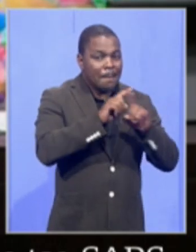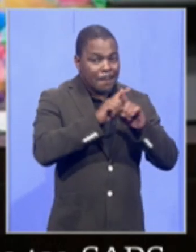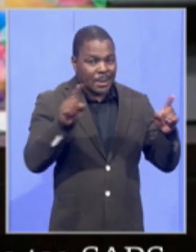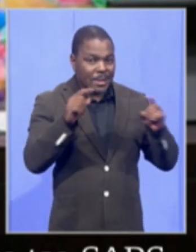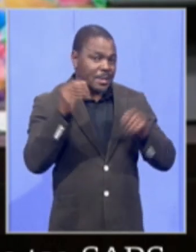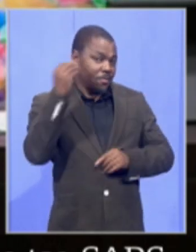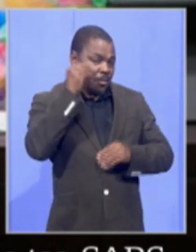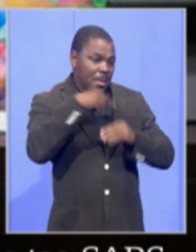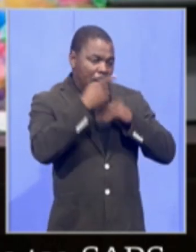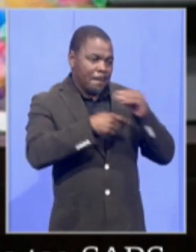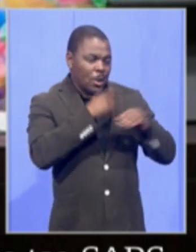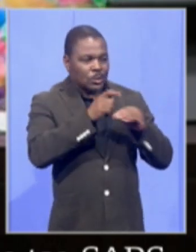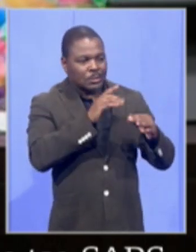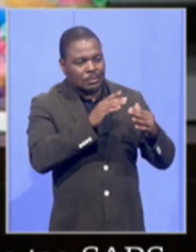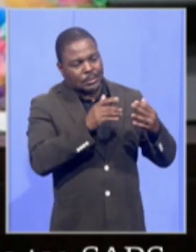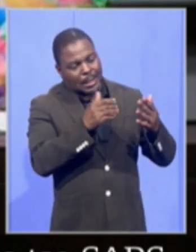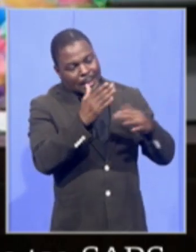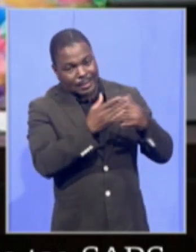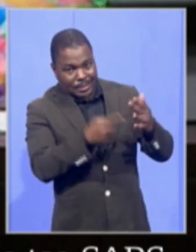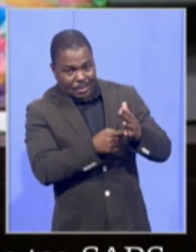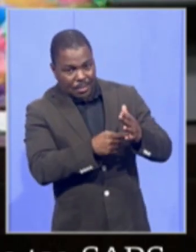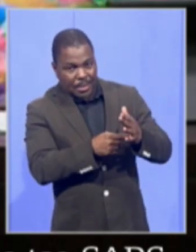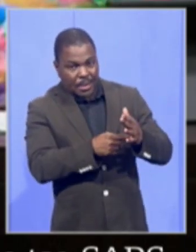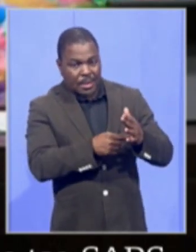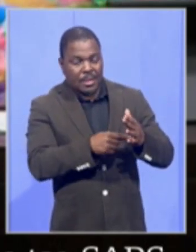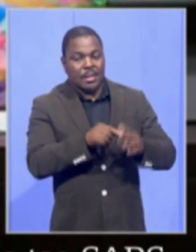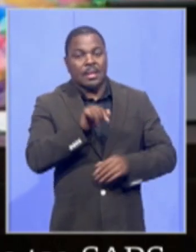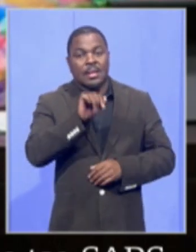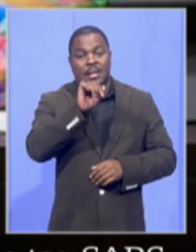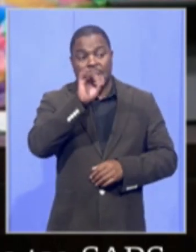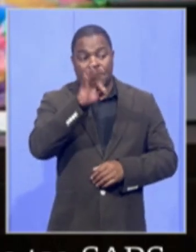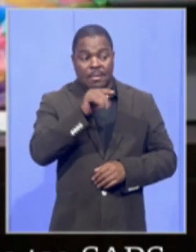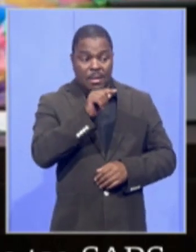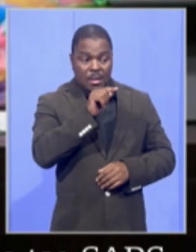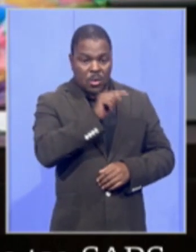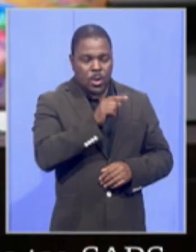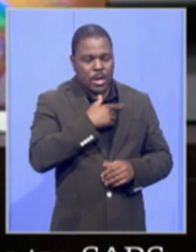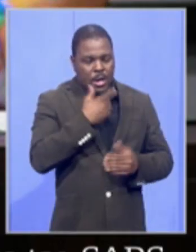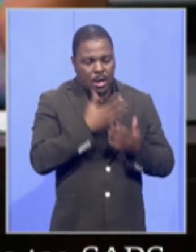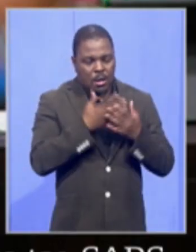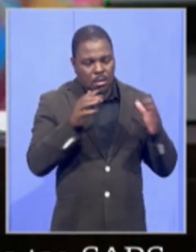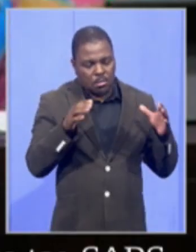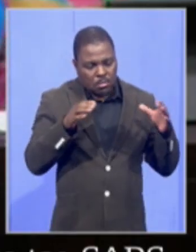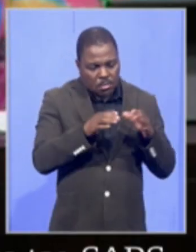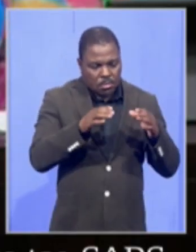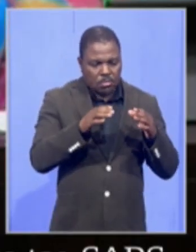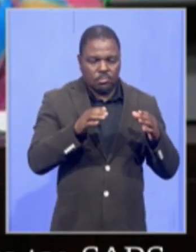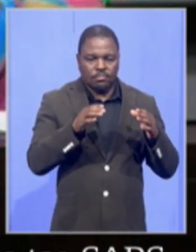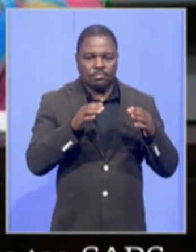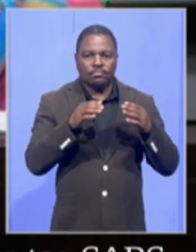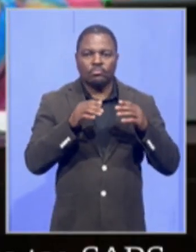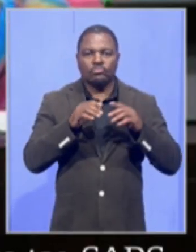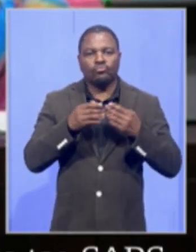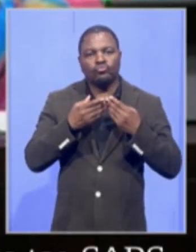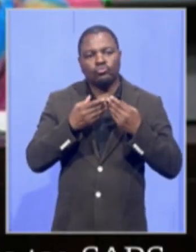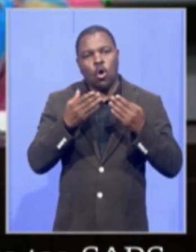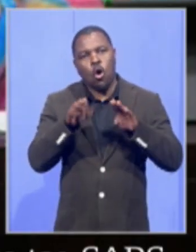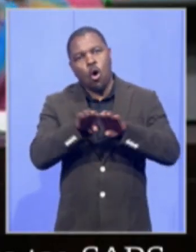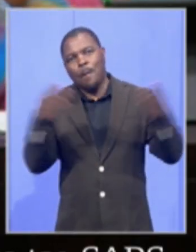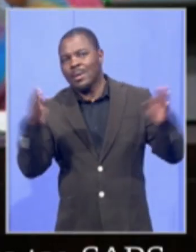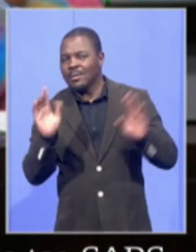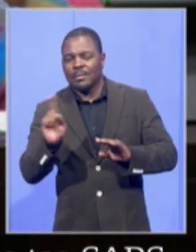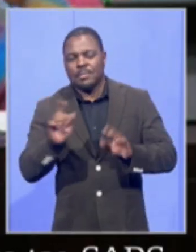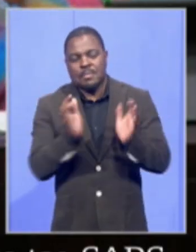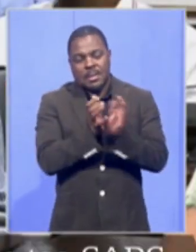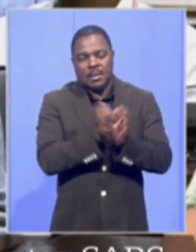accusation, but only in a form of a closed session if it's necessary. Modula setilo wa komiti